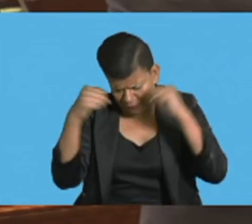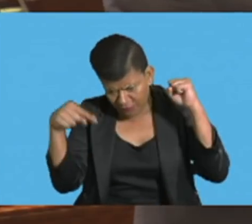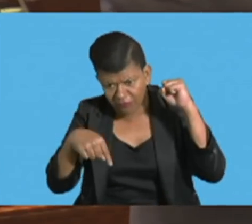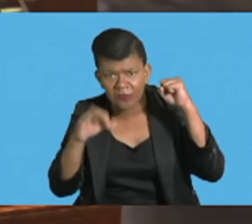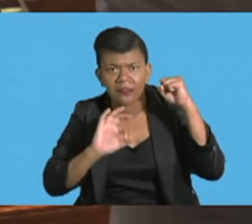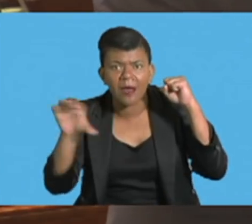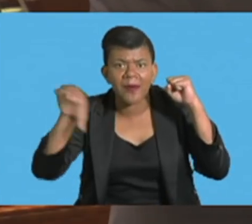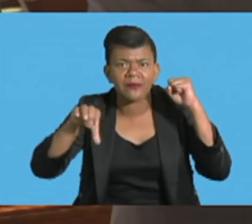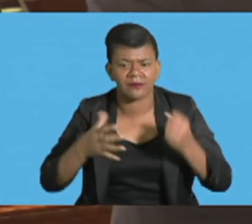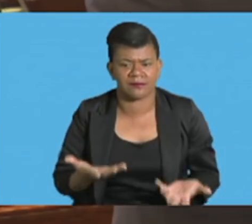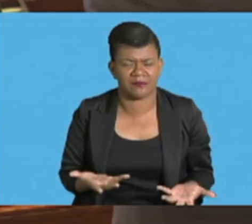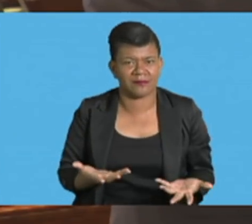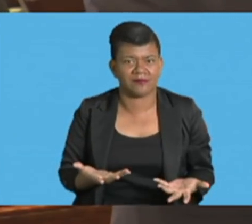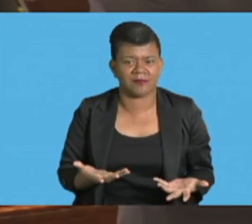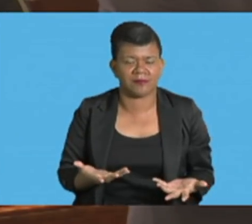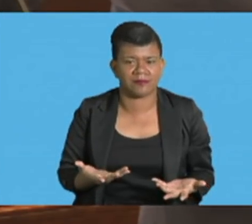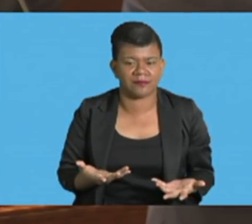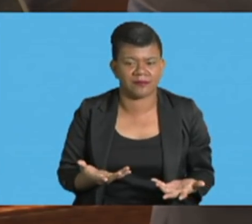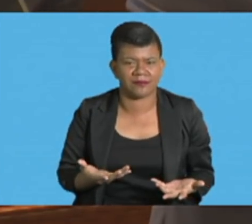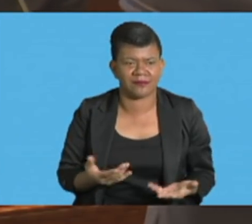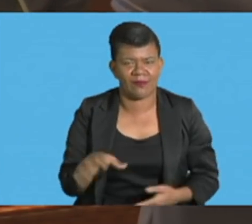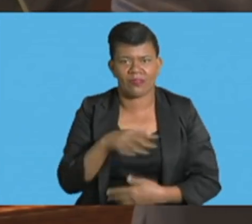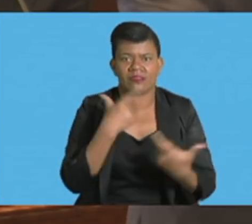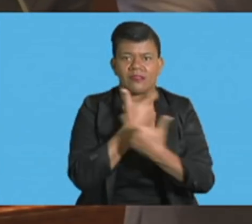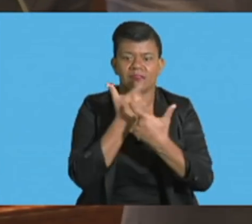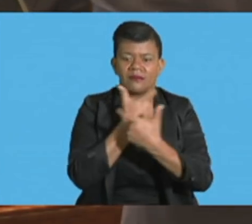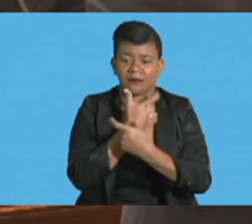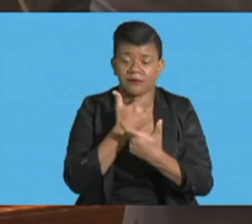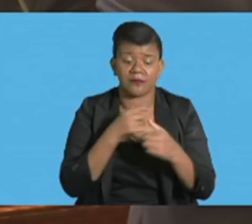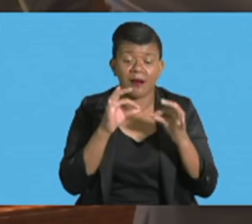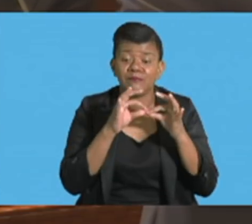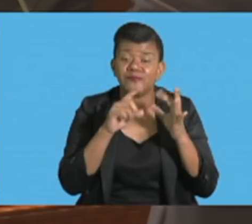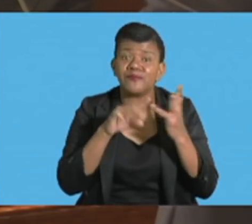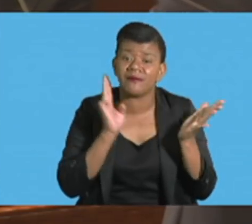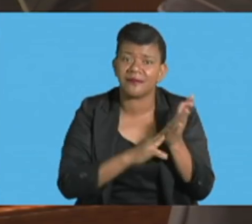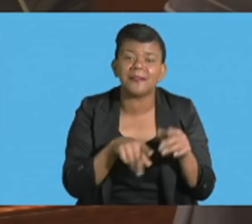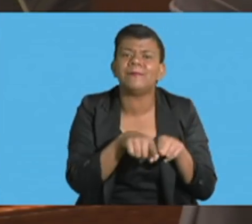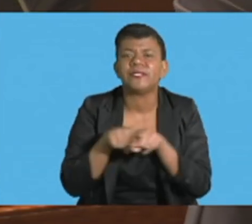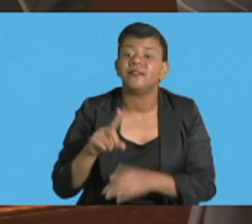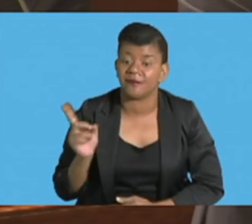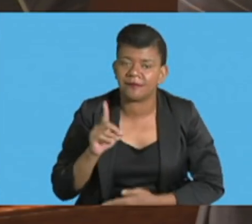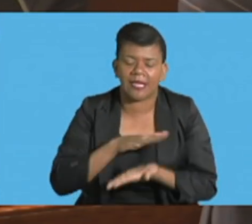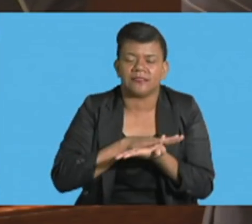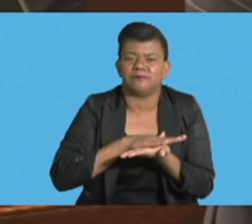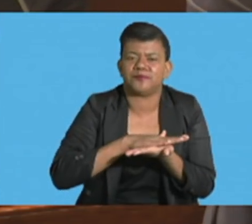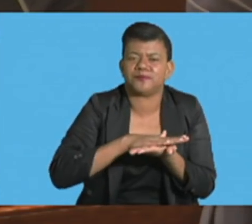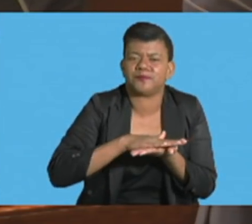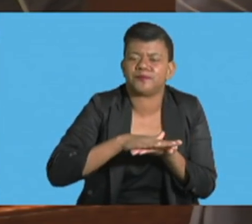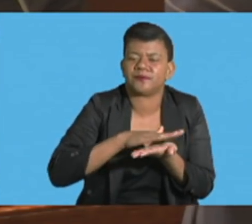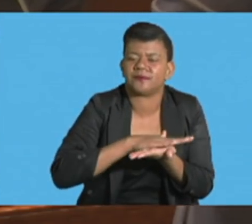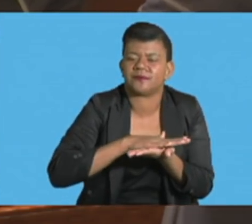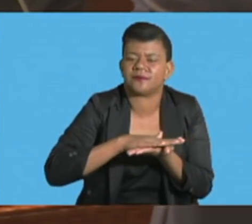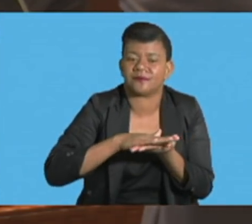But the boom really, Honorable Speaker, is to clean up the mess that he left with us.